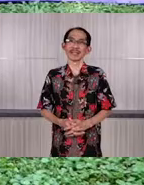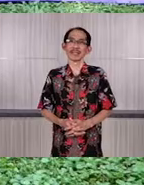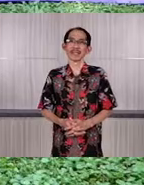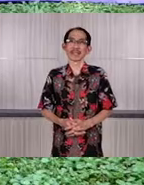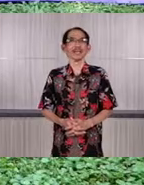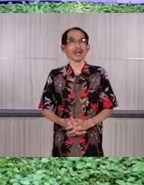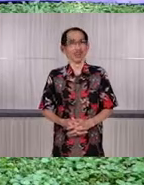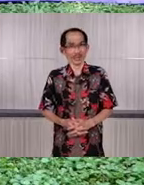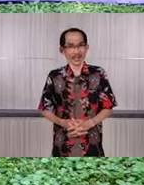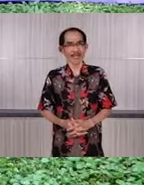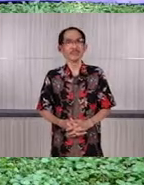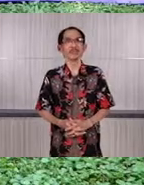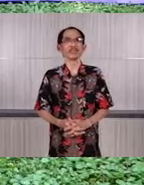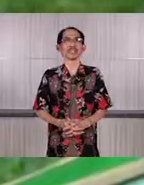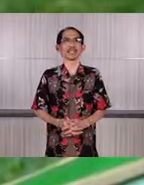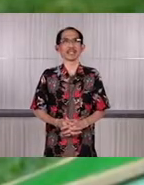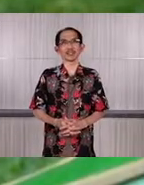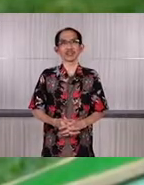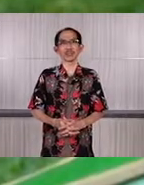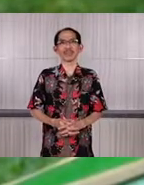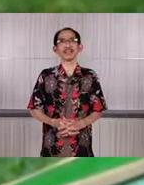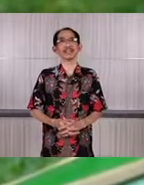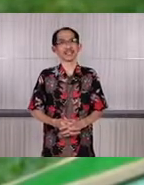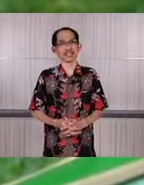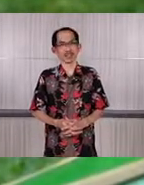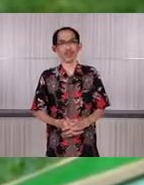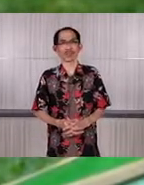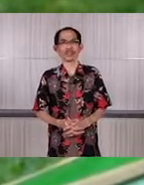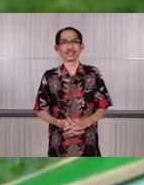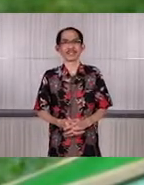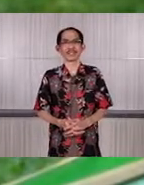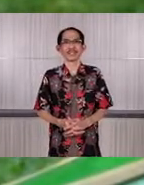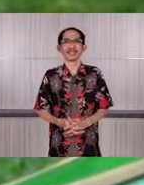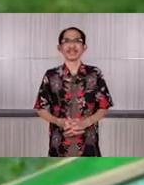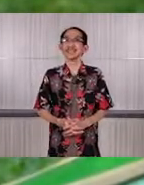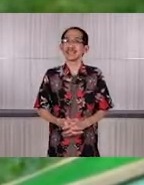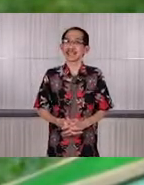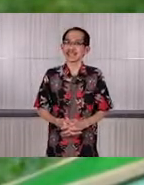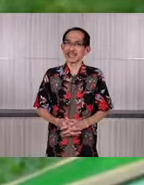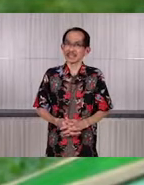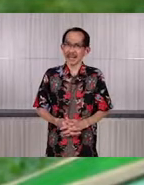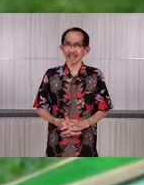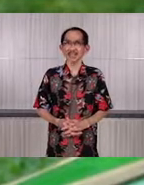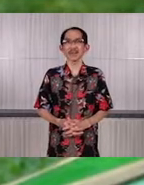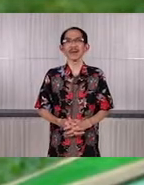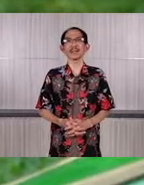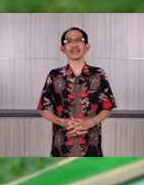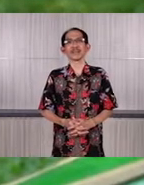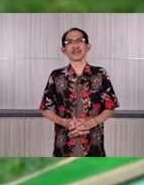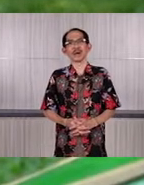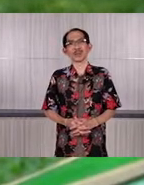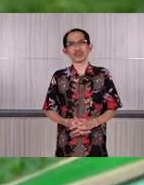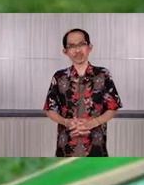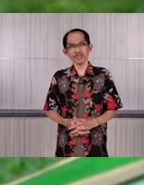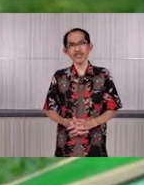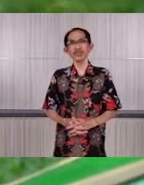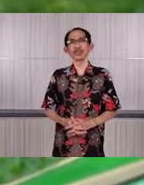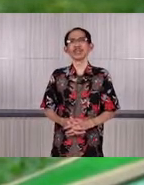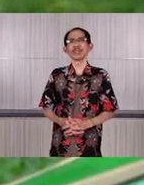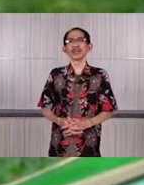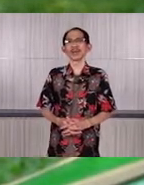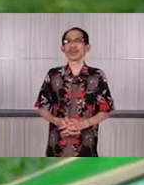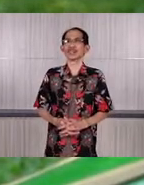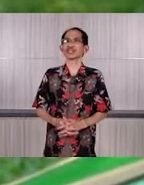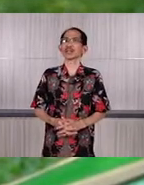seruling, and a modern music instrument, keyboard. This is an enterprise of